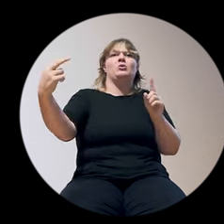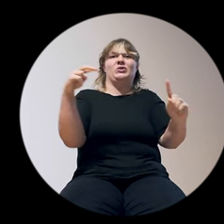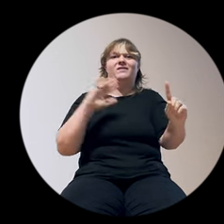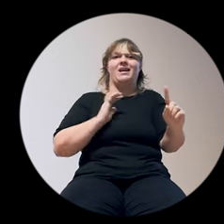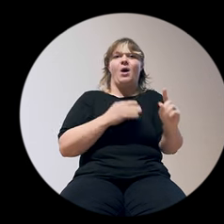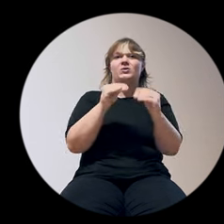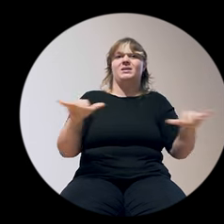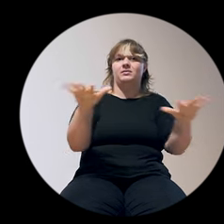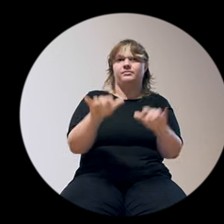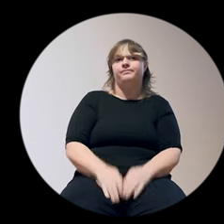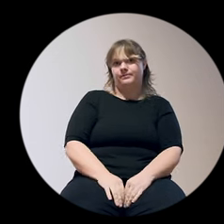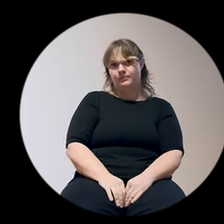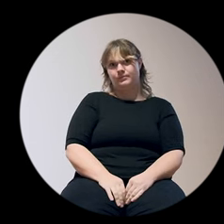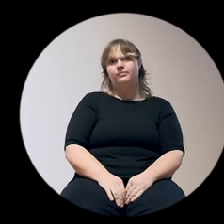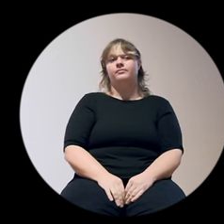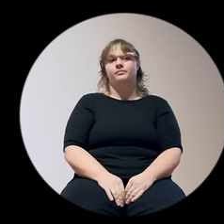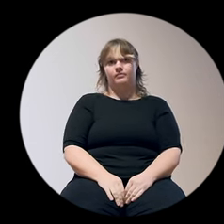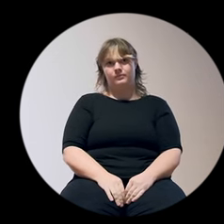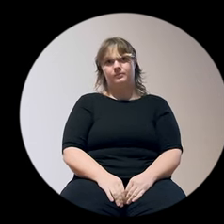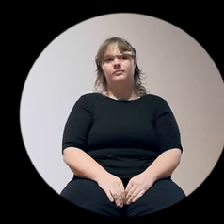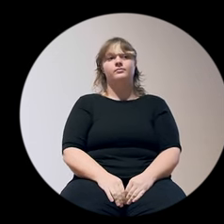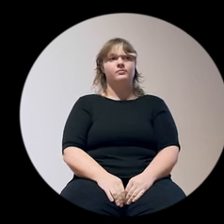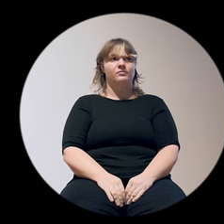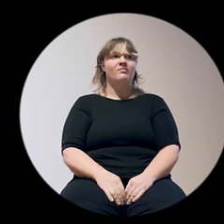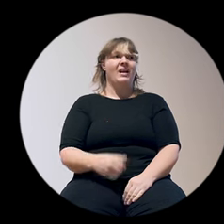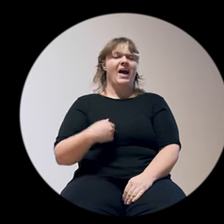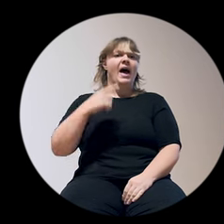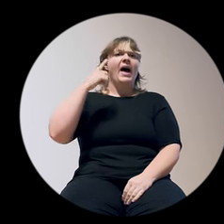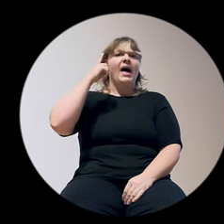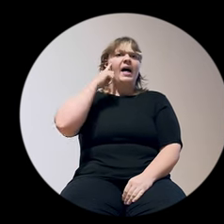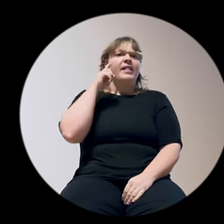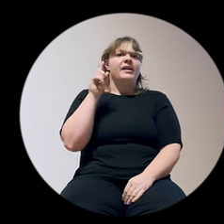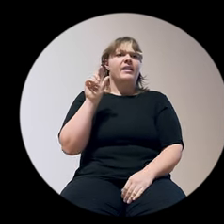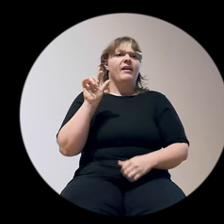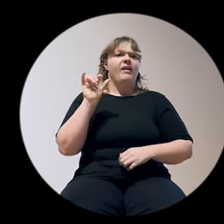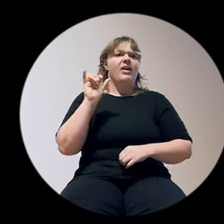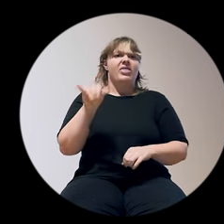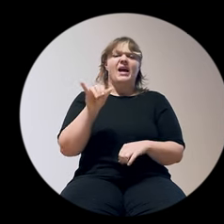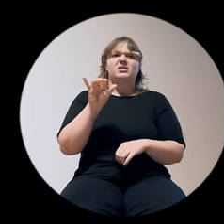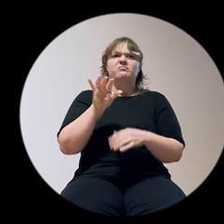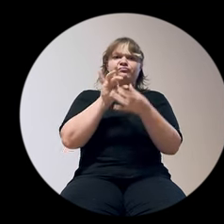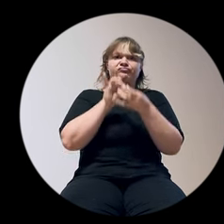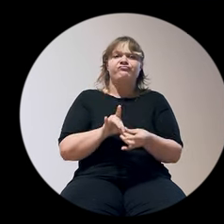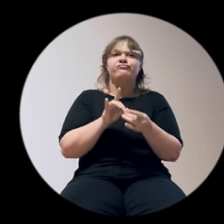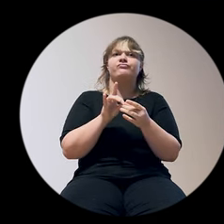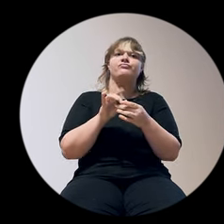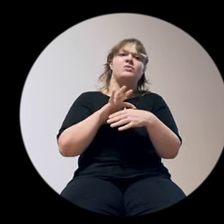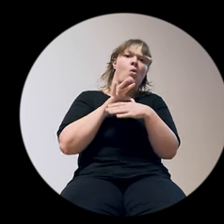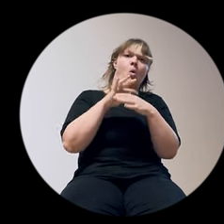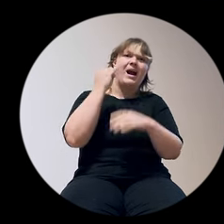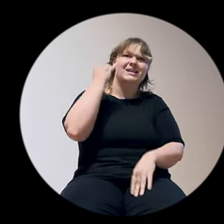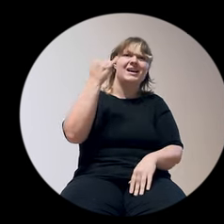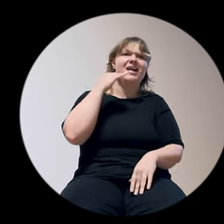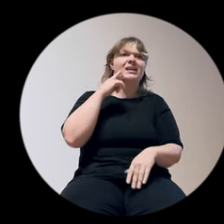space. And I think that goes to never losing the core idea that's evident in the title